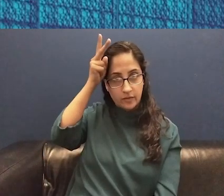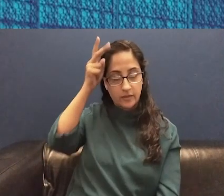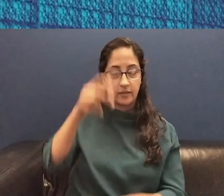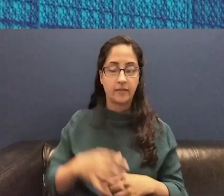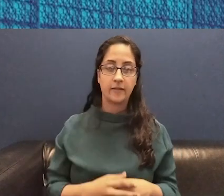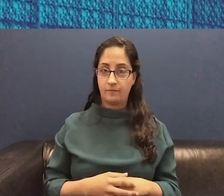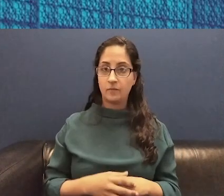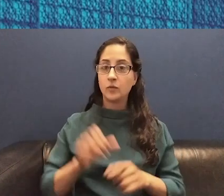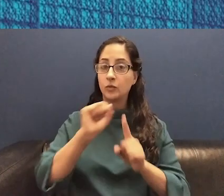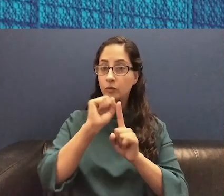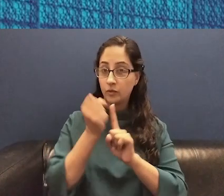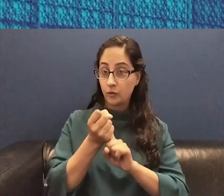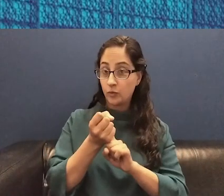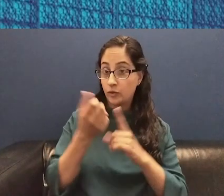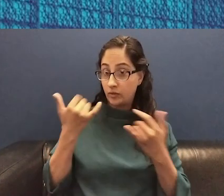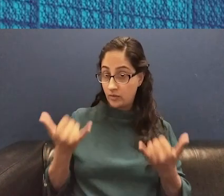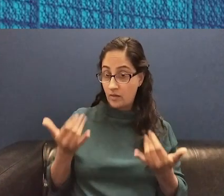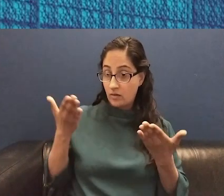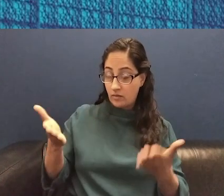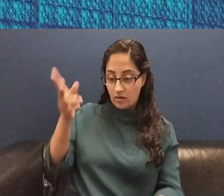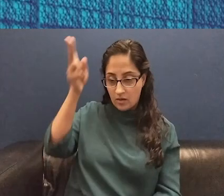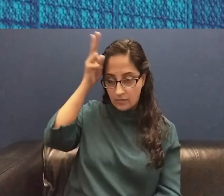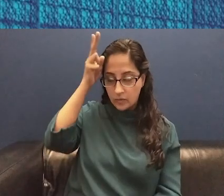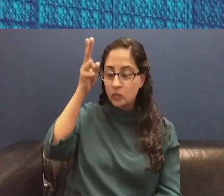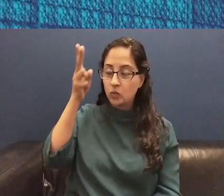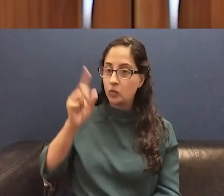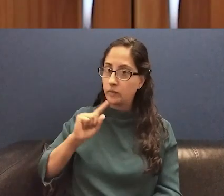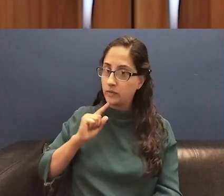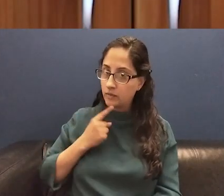immediate humanitarian needs that we are seeing?